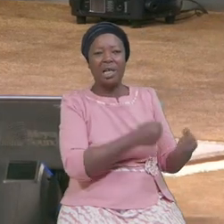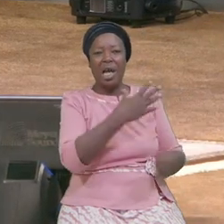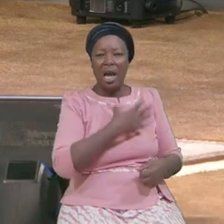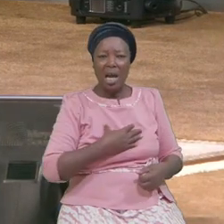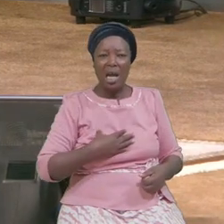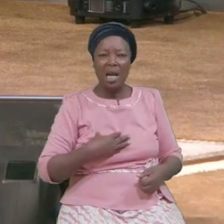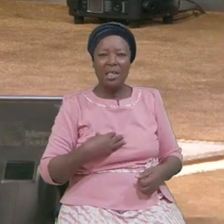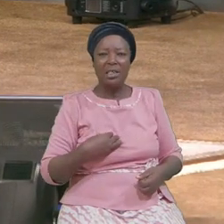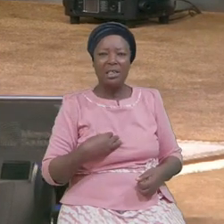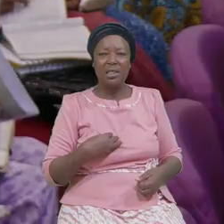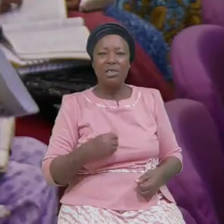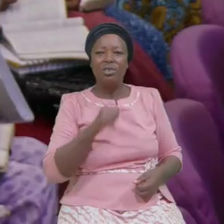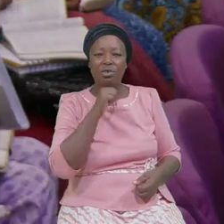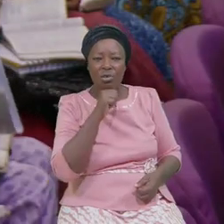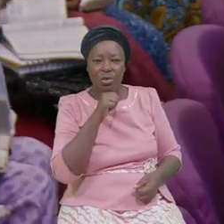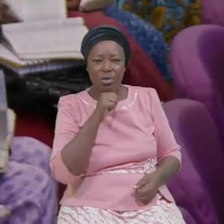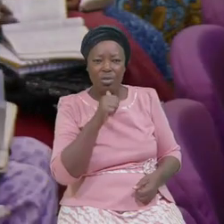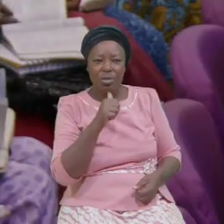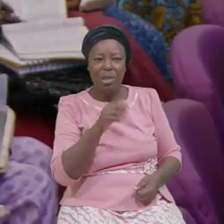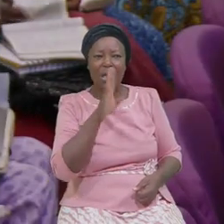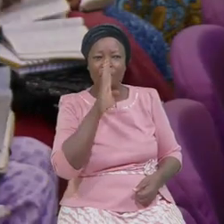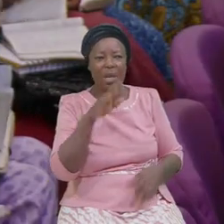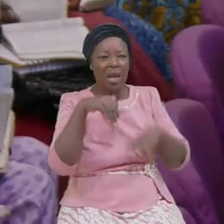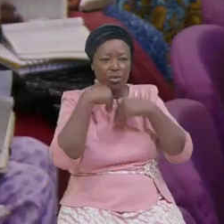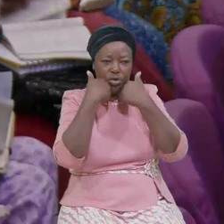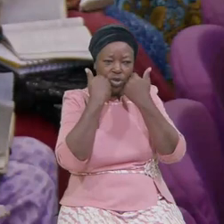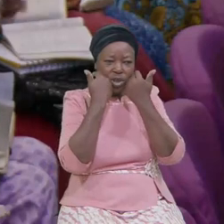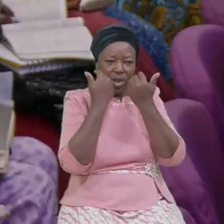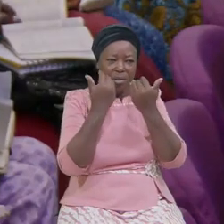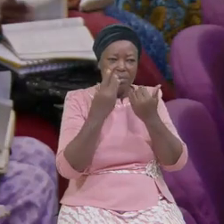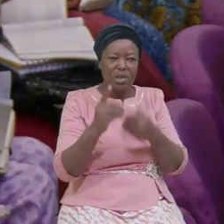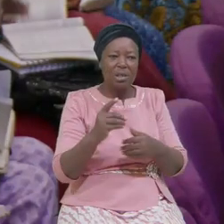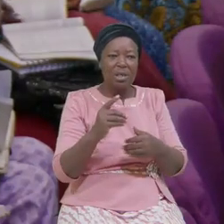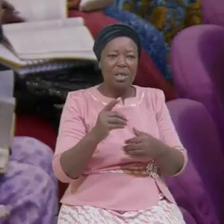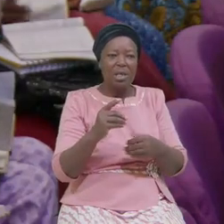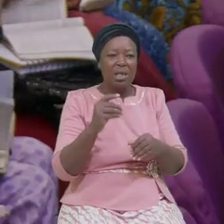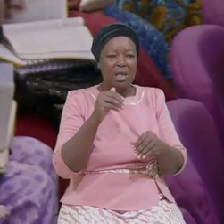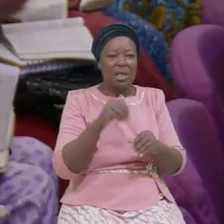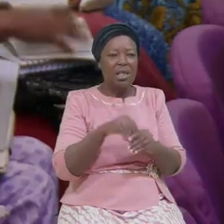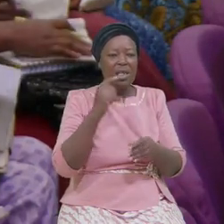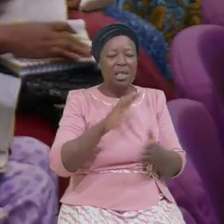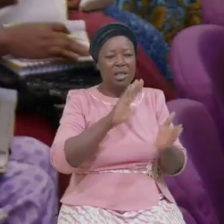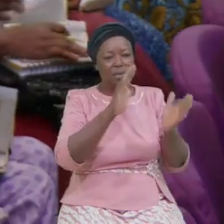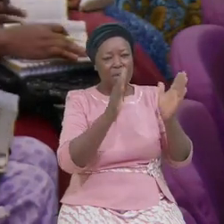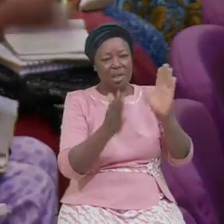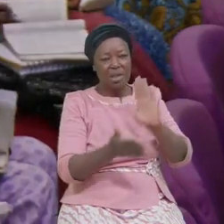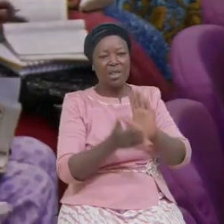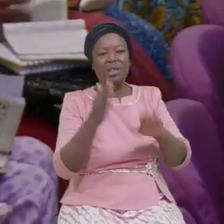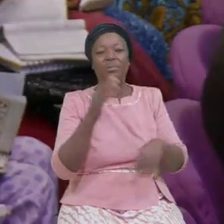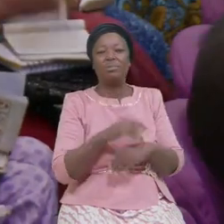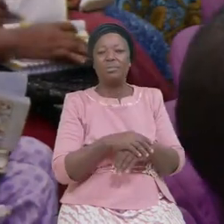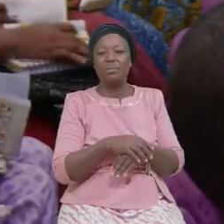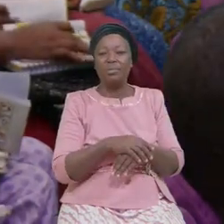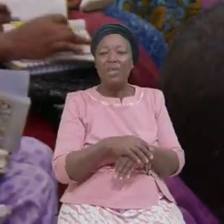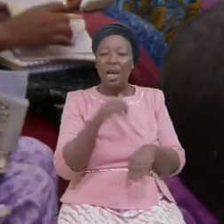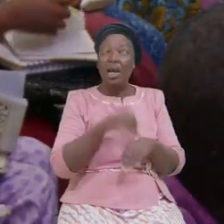and not be ashamed before him at his coming. The reason he's